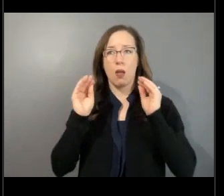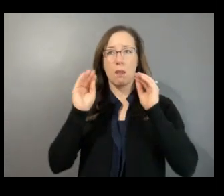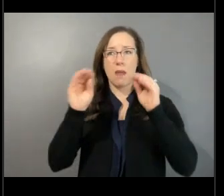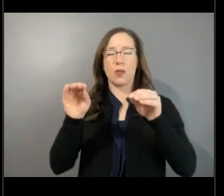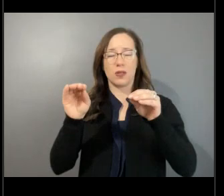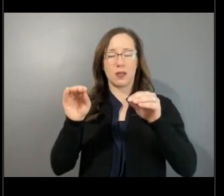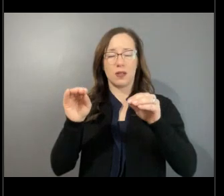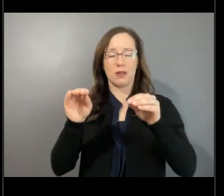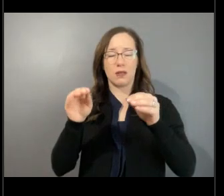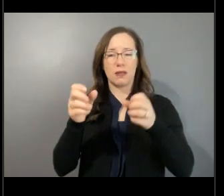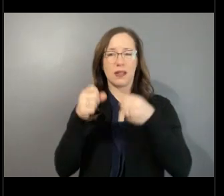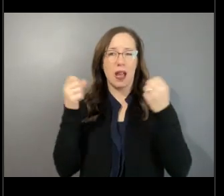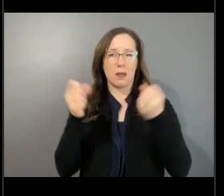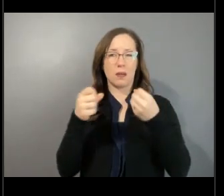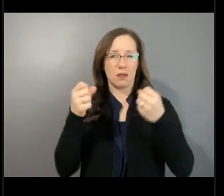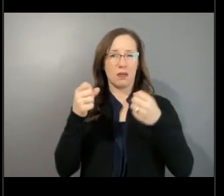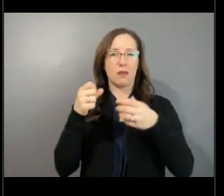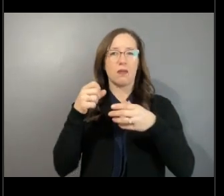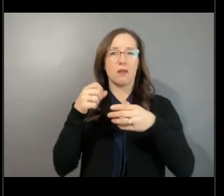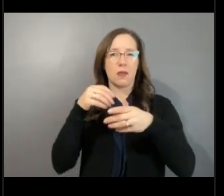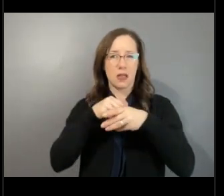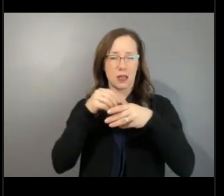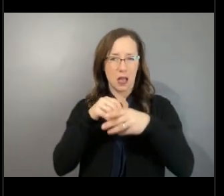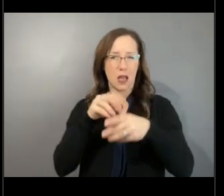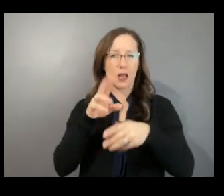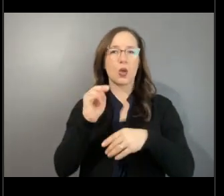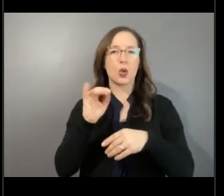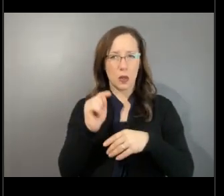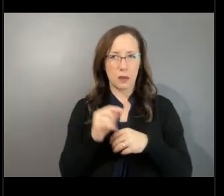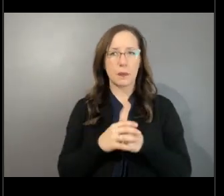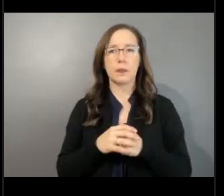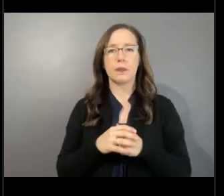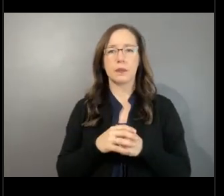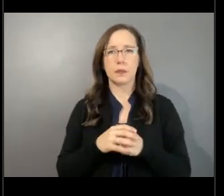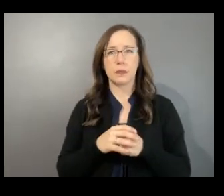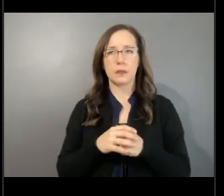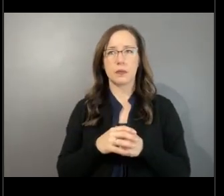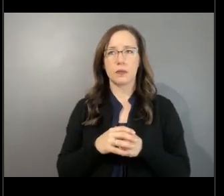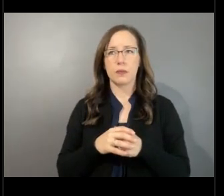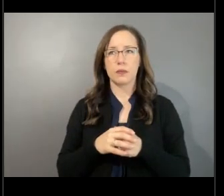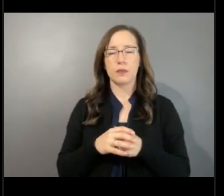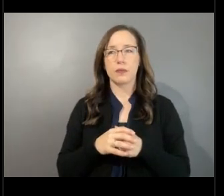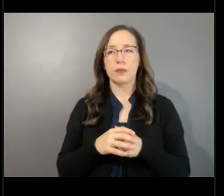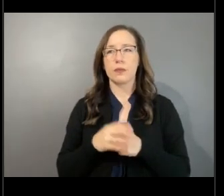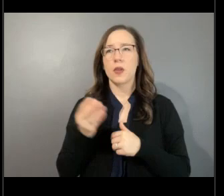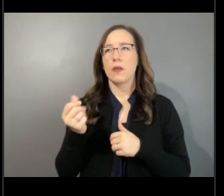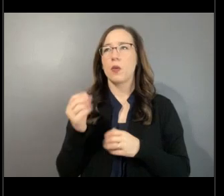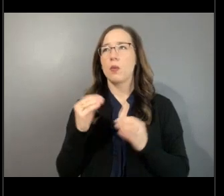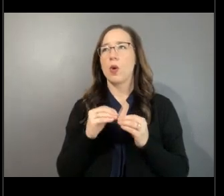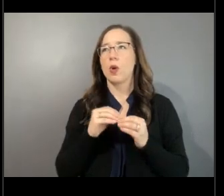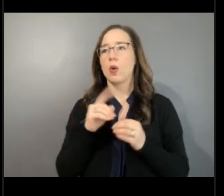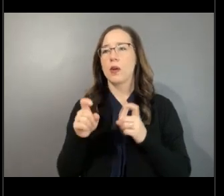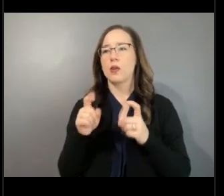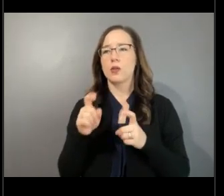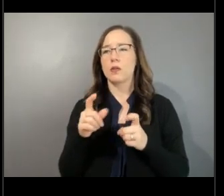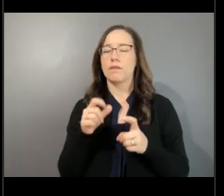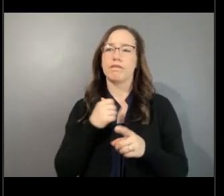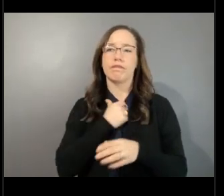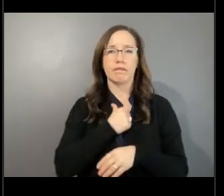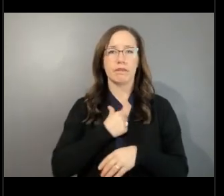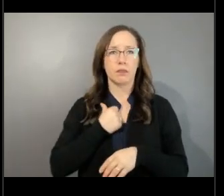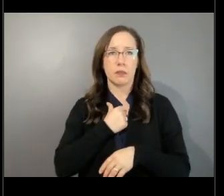kitchen cabinets inside of covered dwelling units. Let's see, we have a few more questions. I do want to